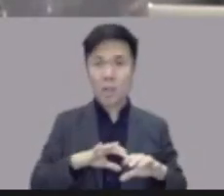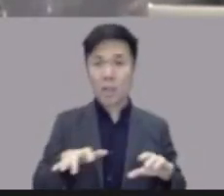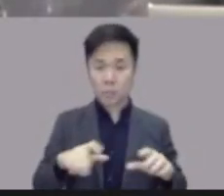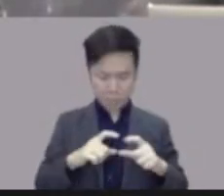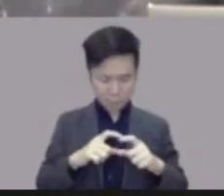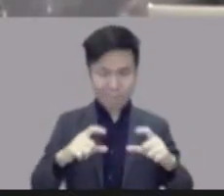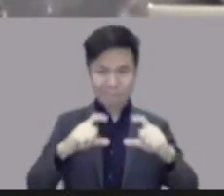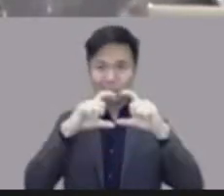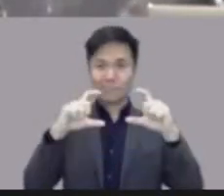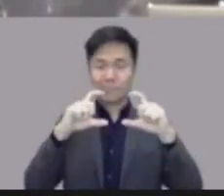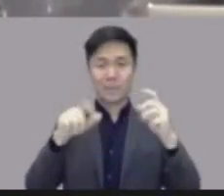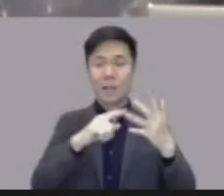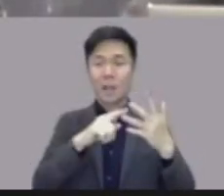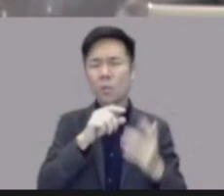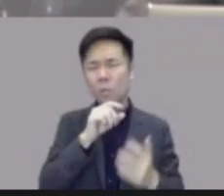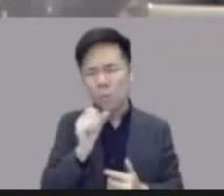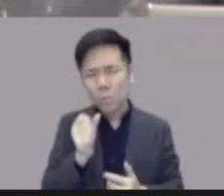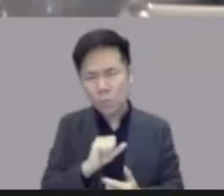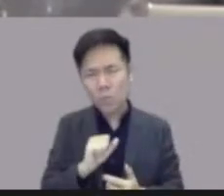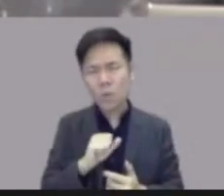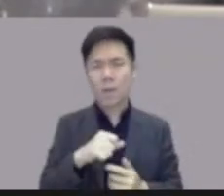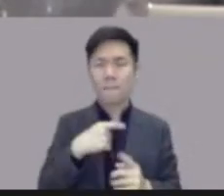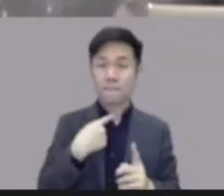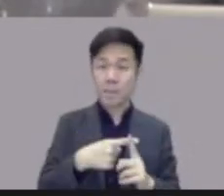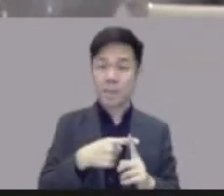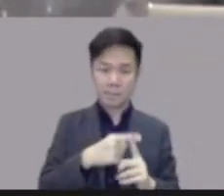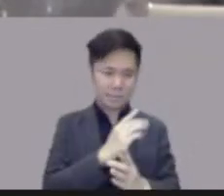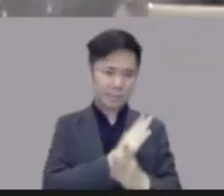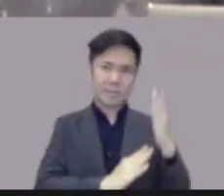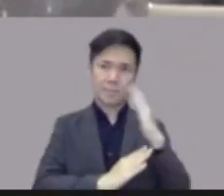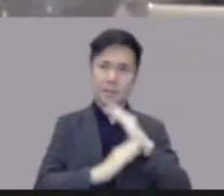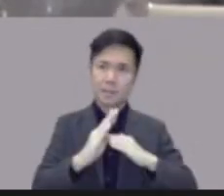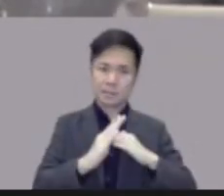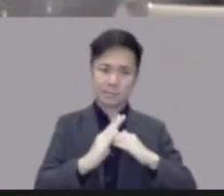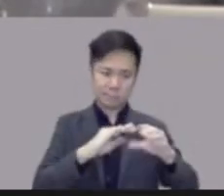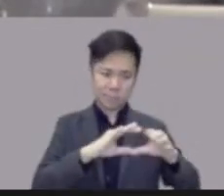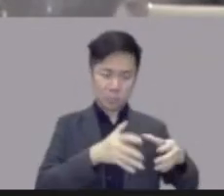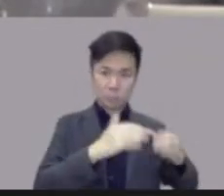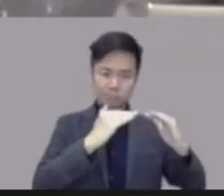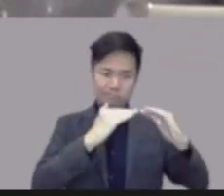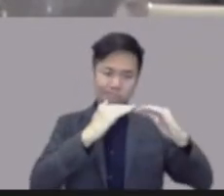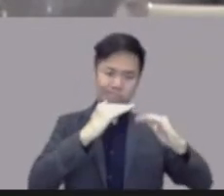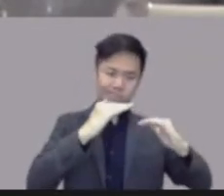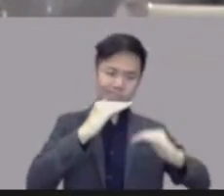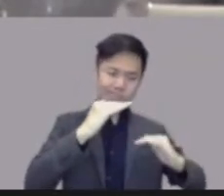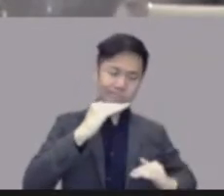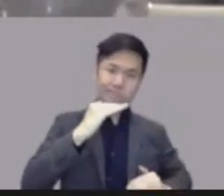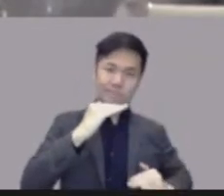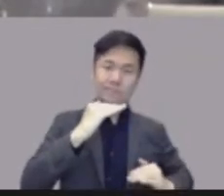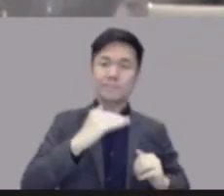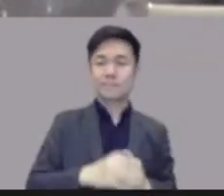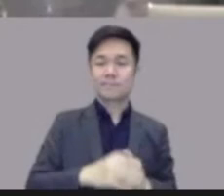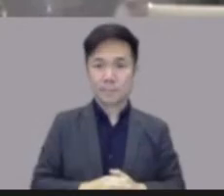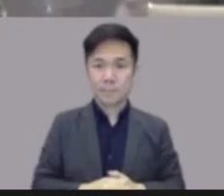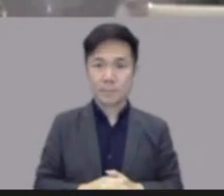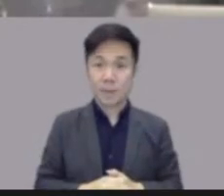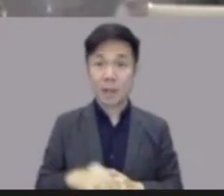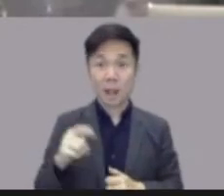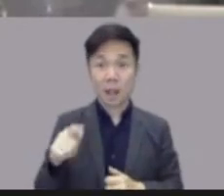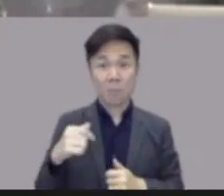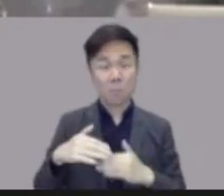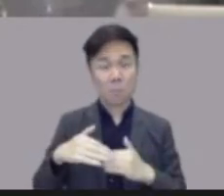persons and persons with disabilities there have been more than 70 000 references